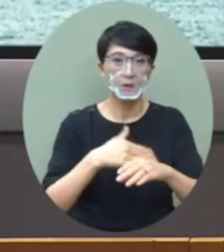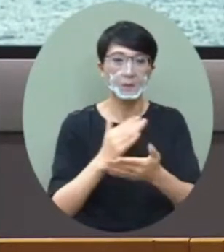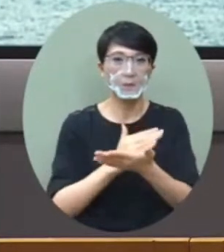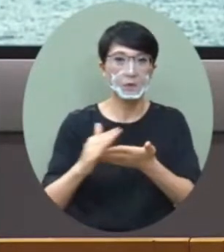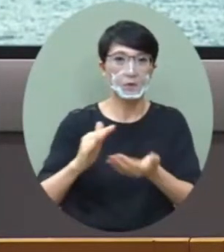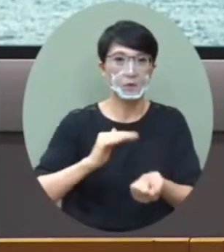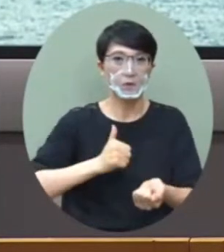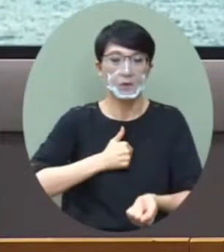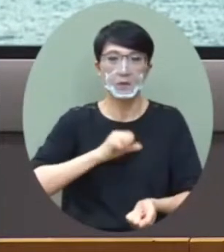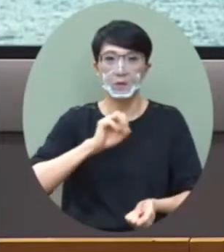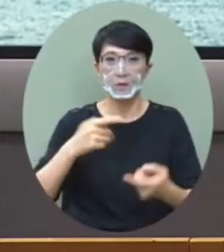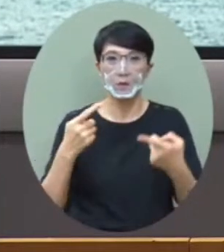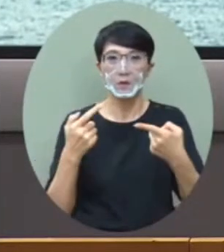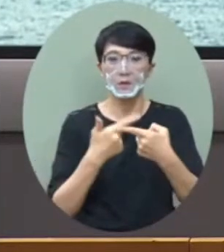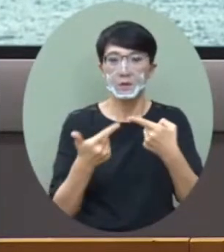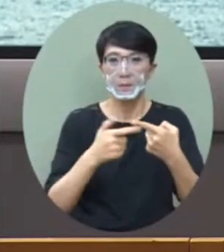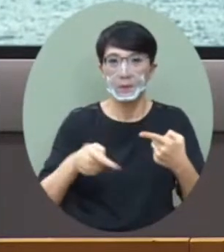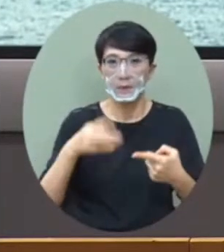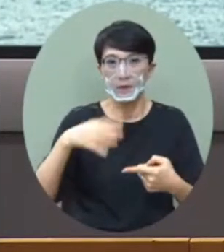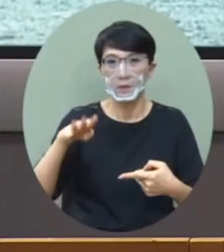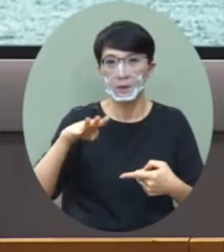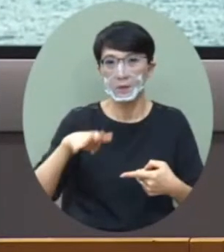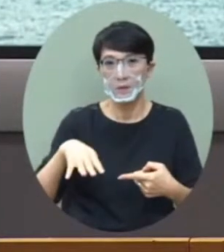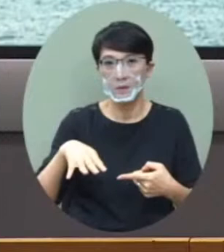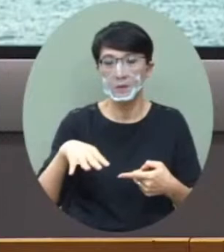14,818, excluding the